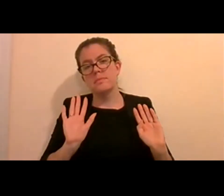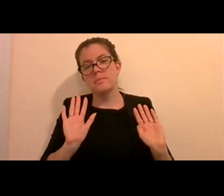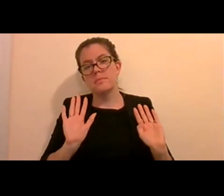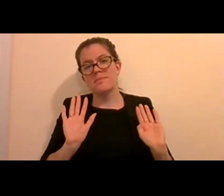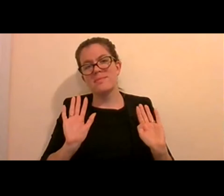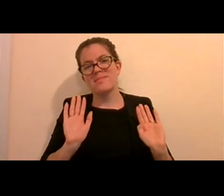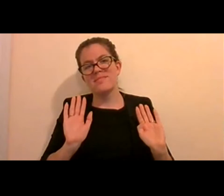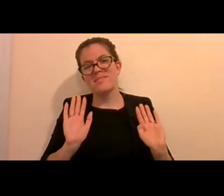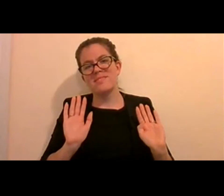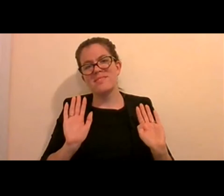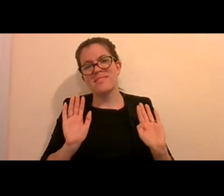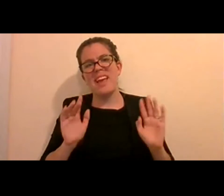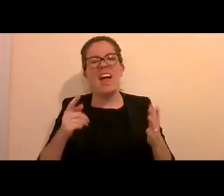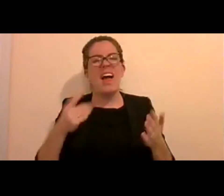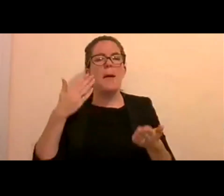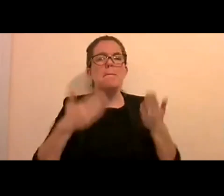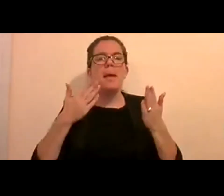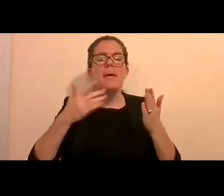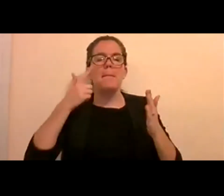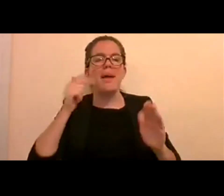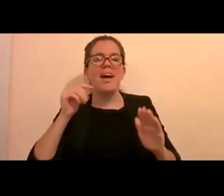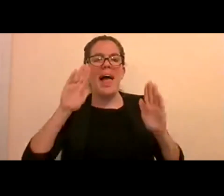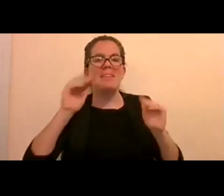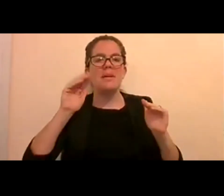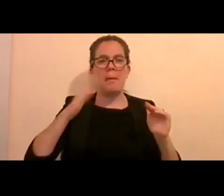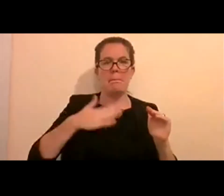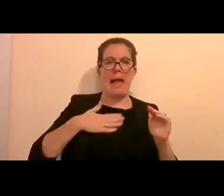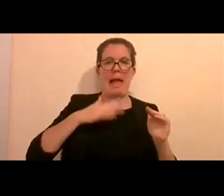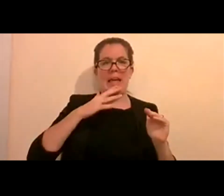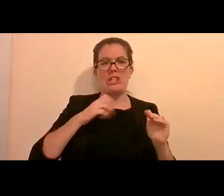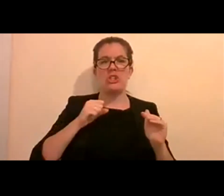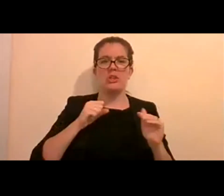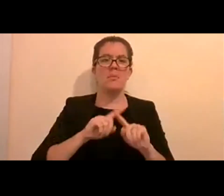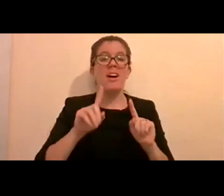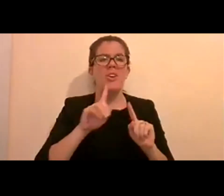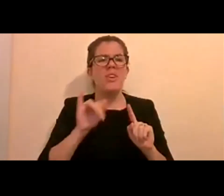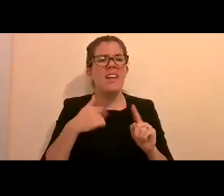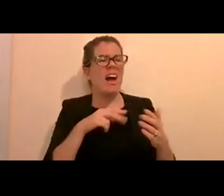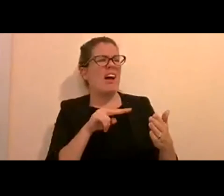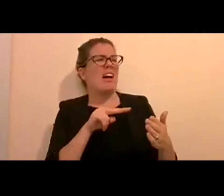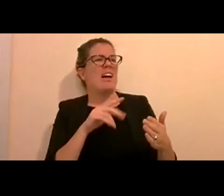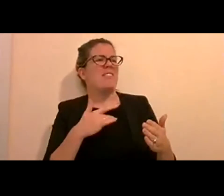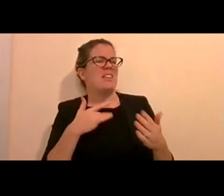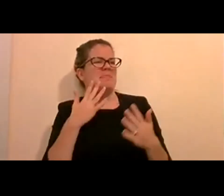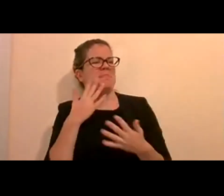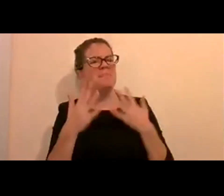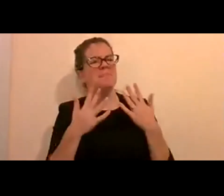expectation. I thought it would be maybe a little different. Some of it maybe is my age, but it was really kind of embarrassing for me in